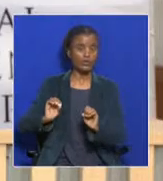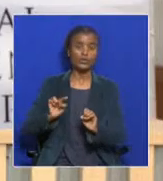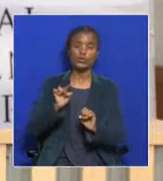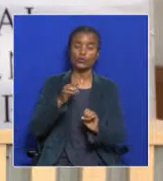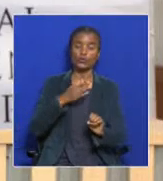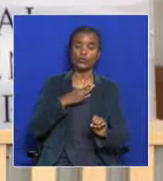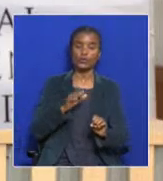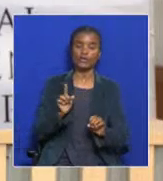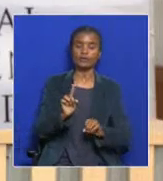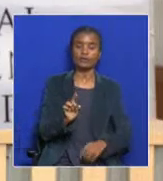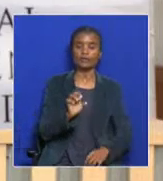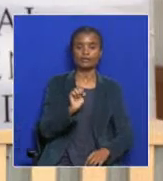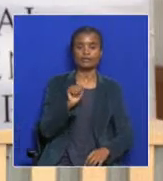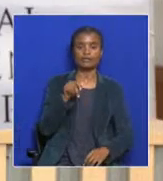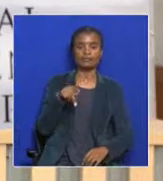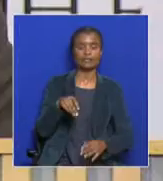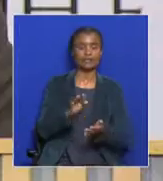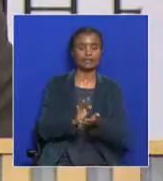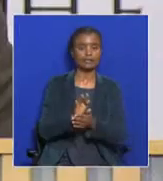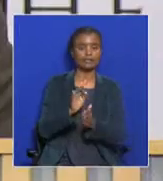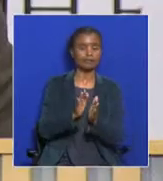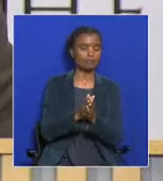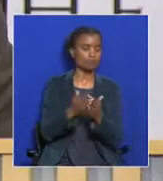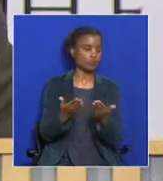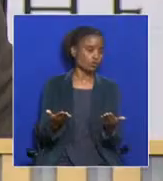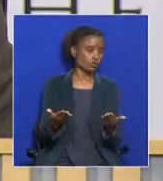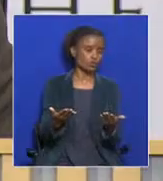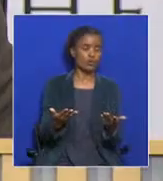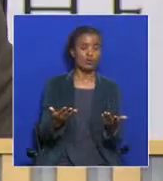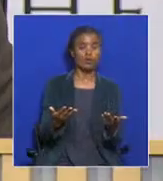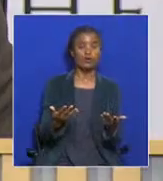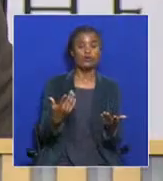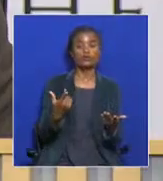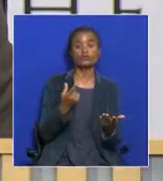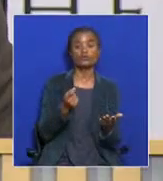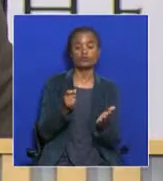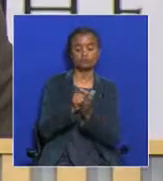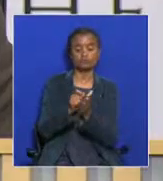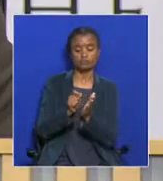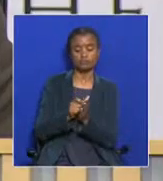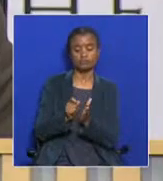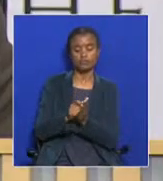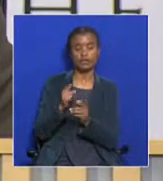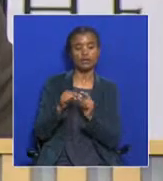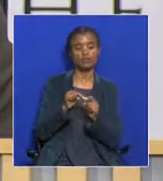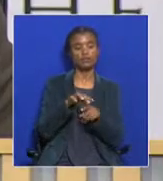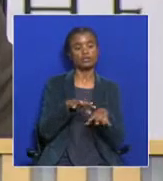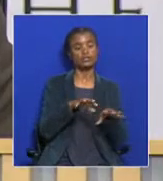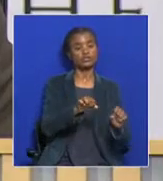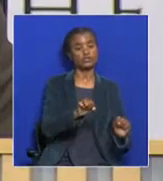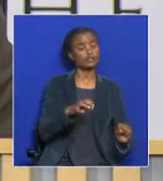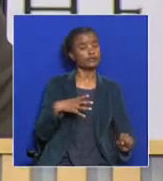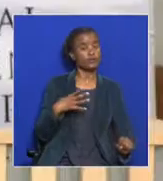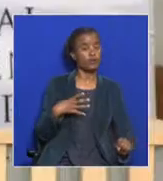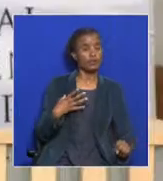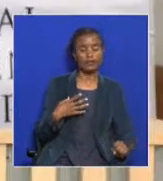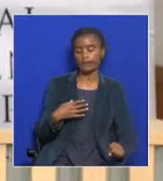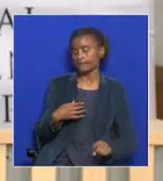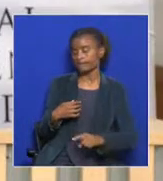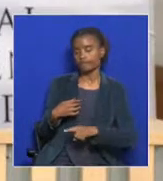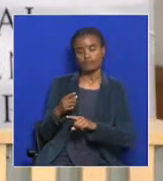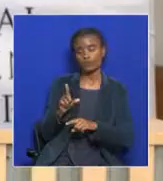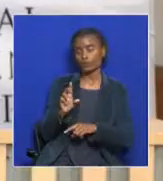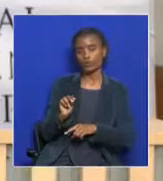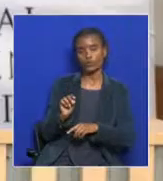book, or whatever it's called, to make the entry regarding this seizure. I dispute that, Commissioner. So what